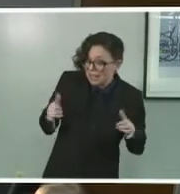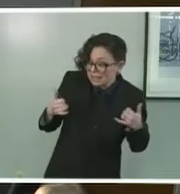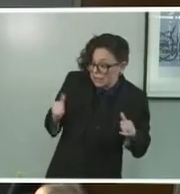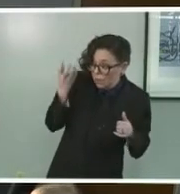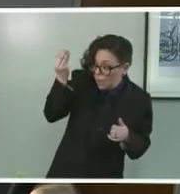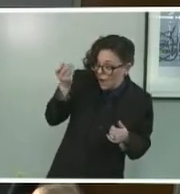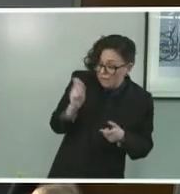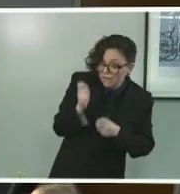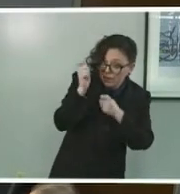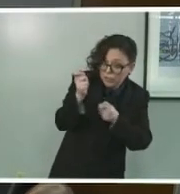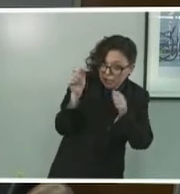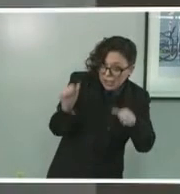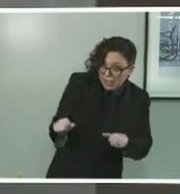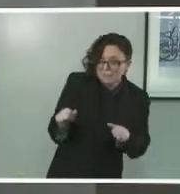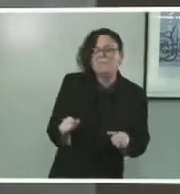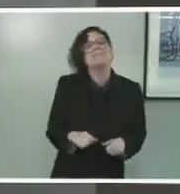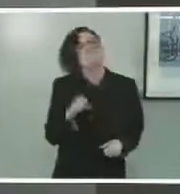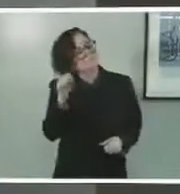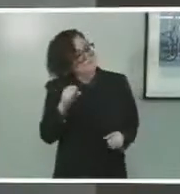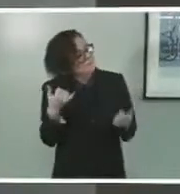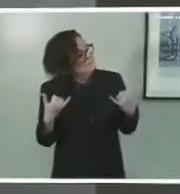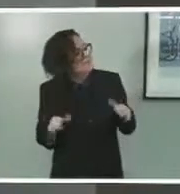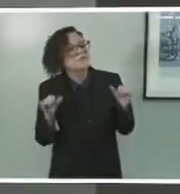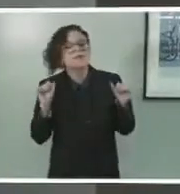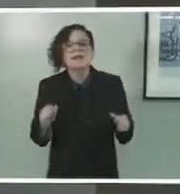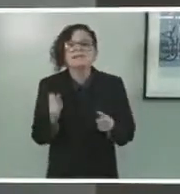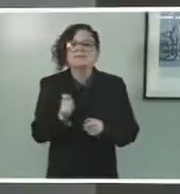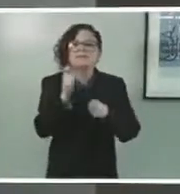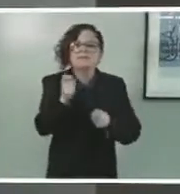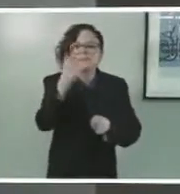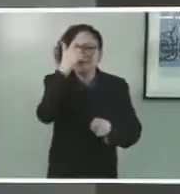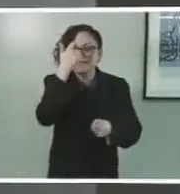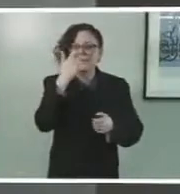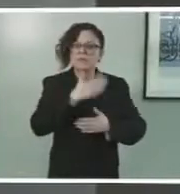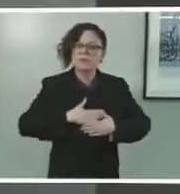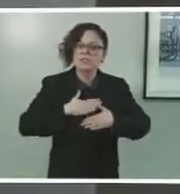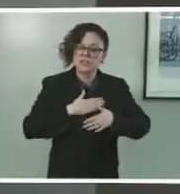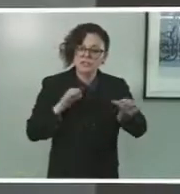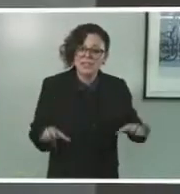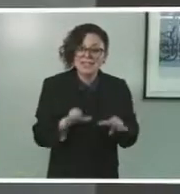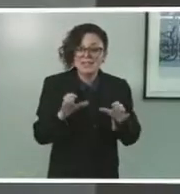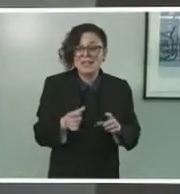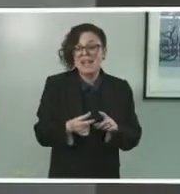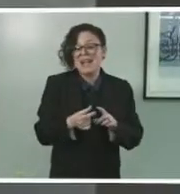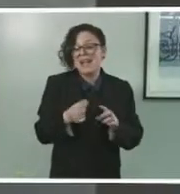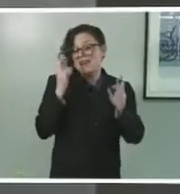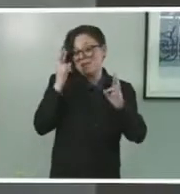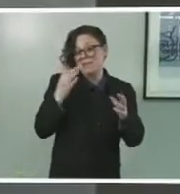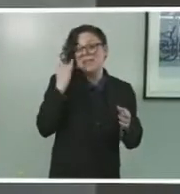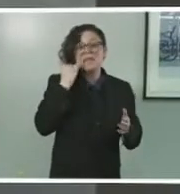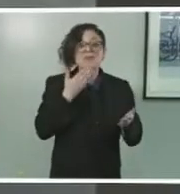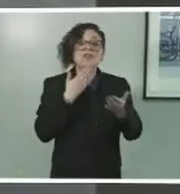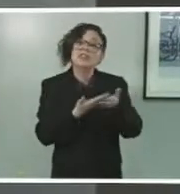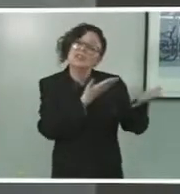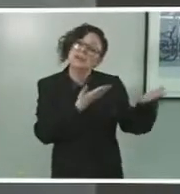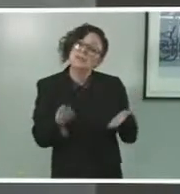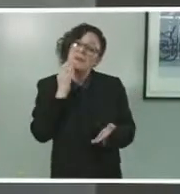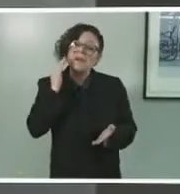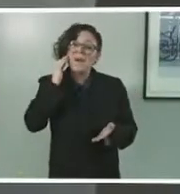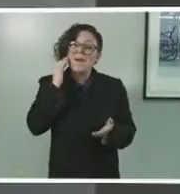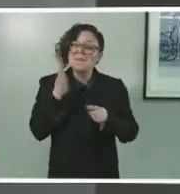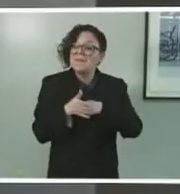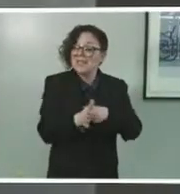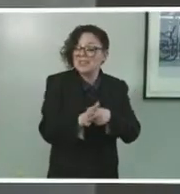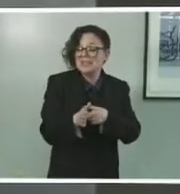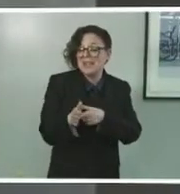they can. For various reasons. It's recreational activity, and hopefully if you're good at it, you can bring some fish home and feed your